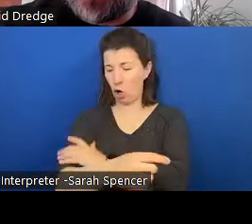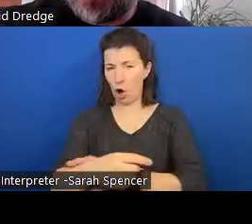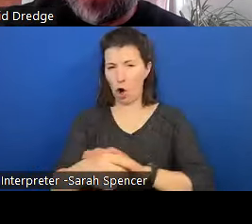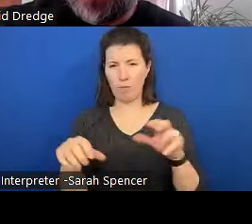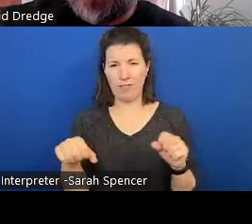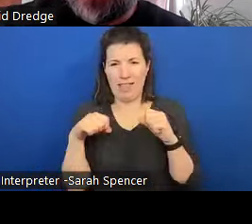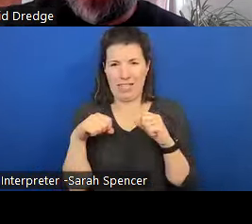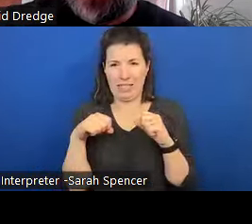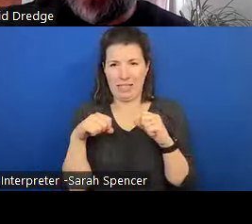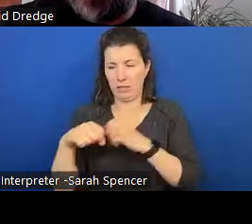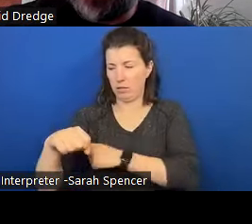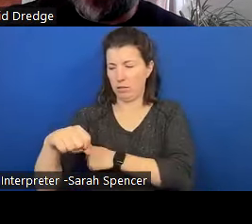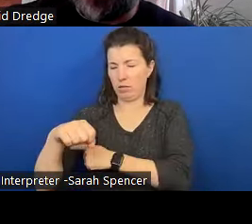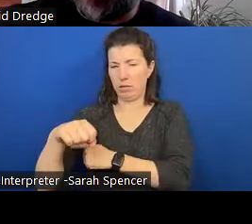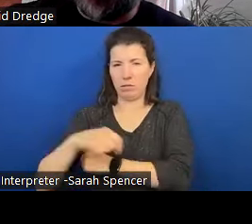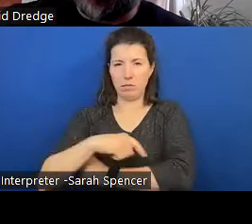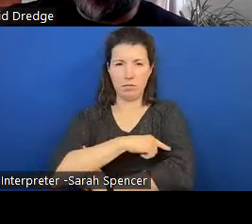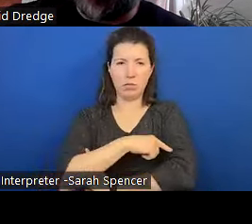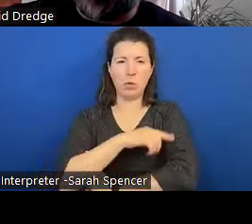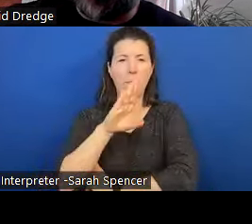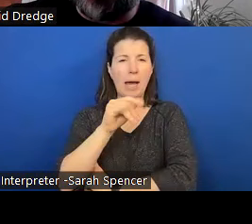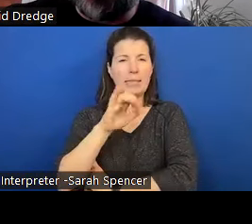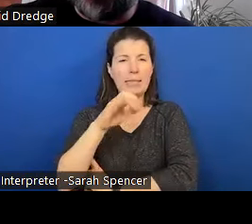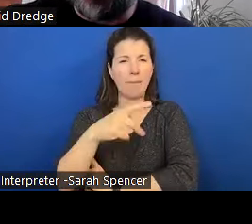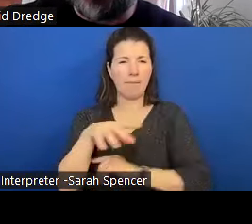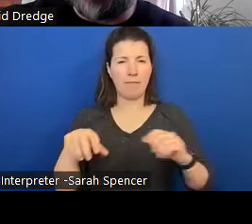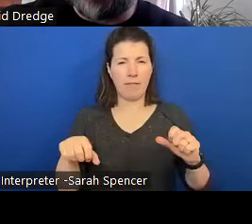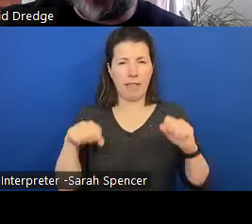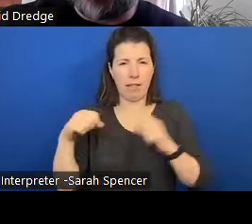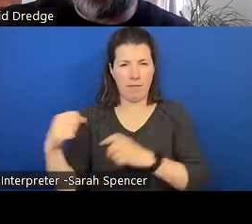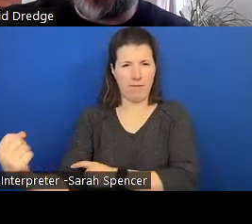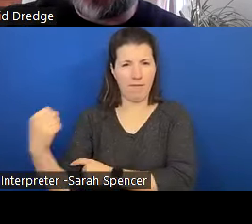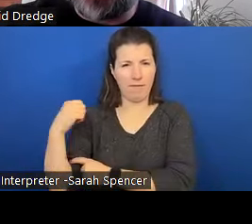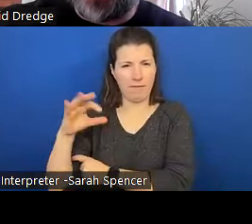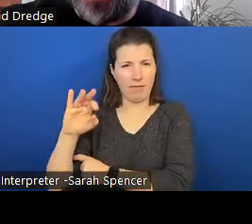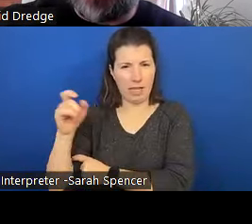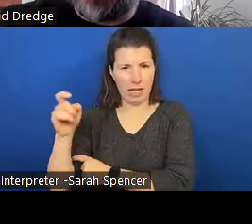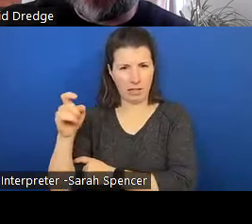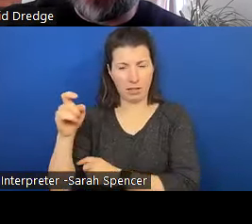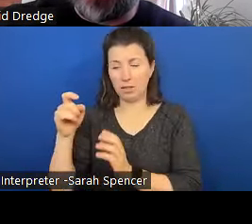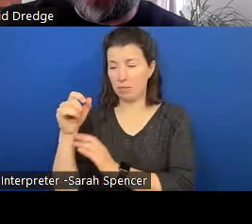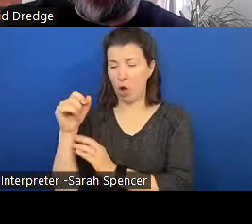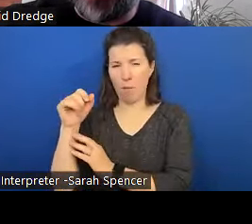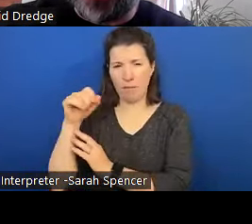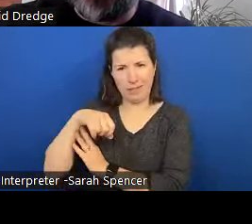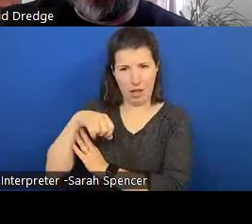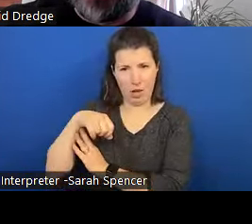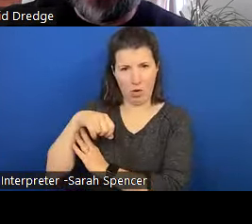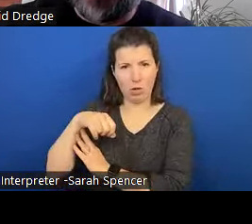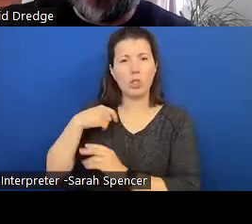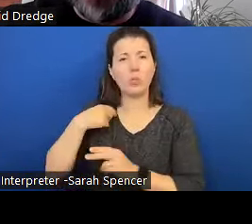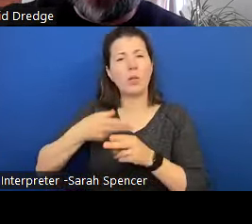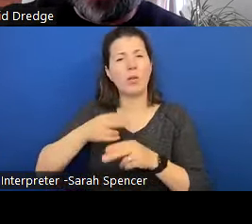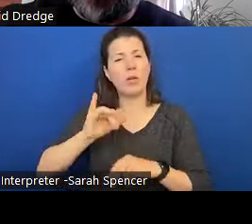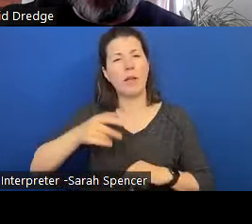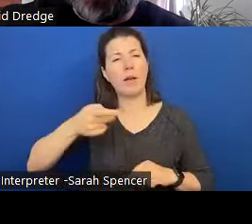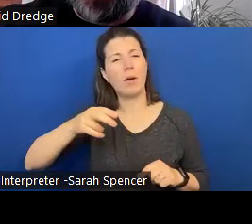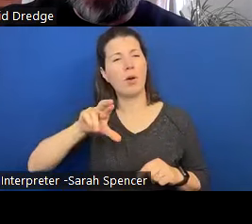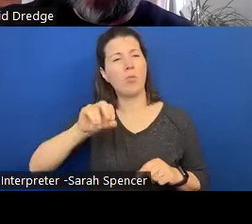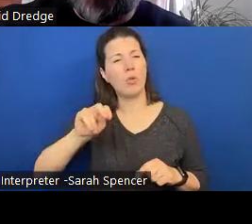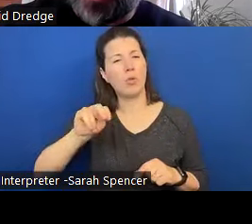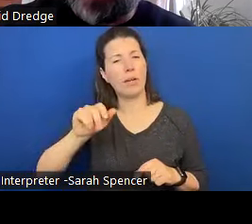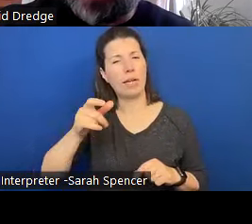flexed. His arm is turned, so the palm is facing down, so we call that pronation. And the